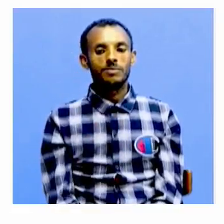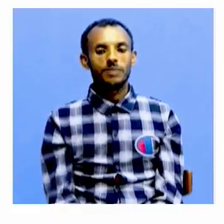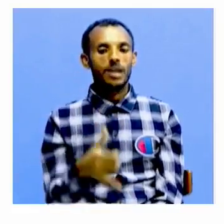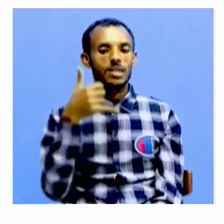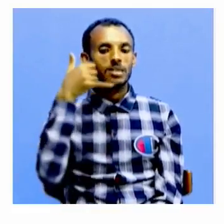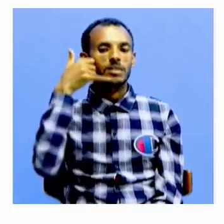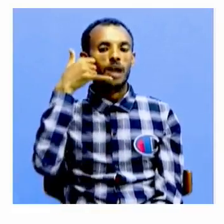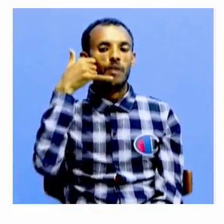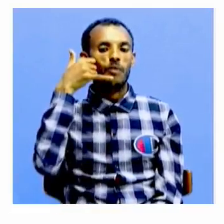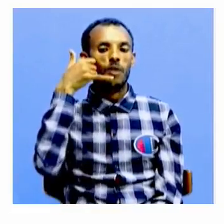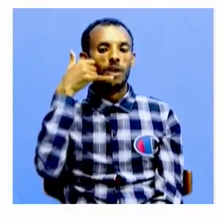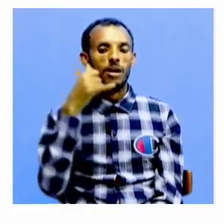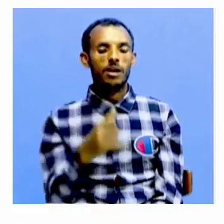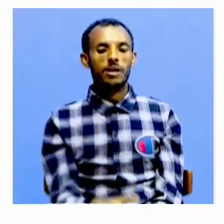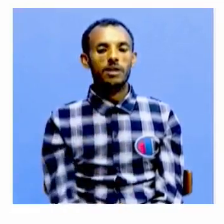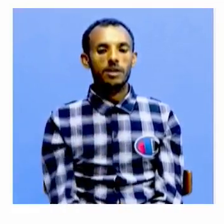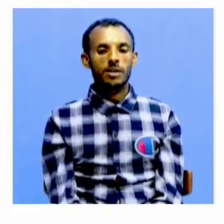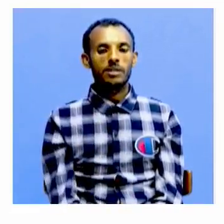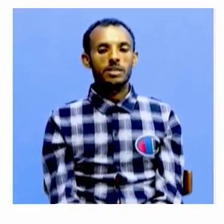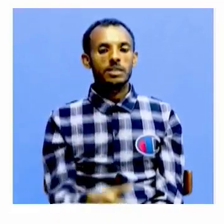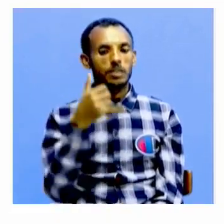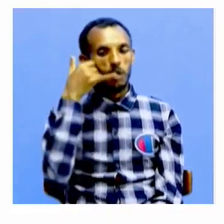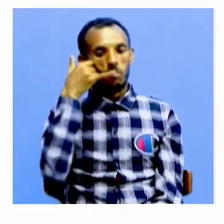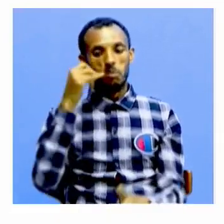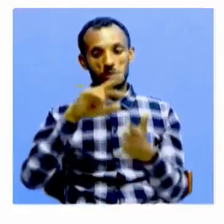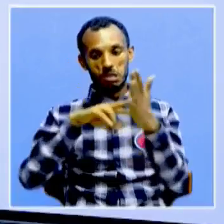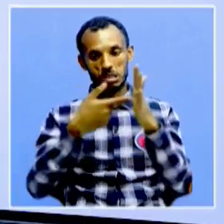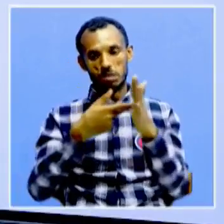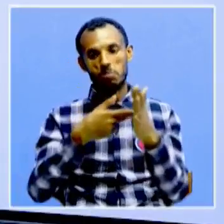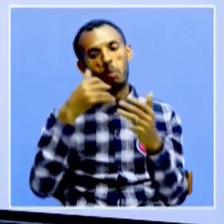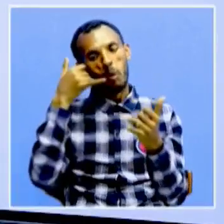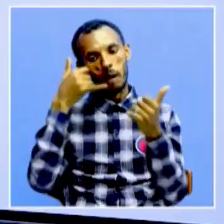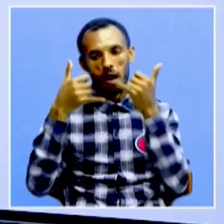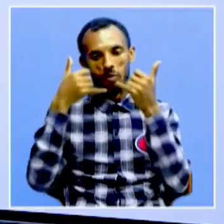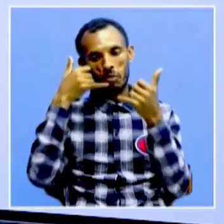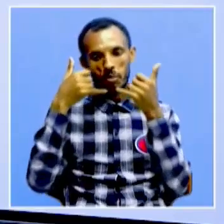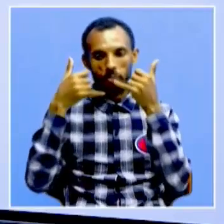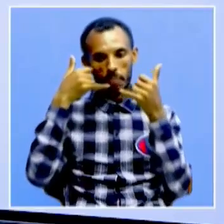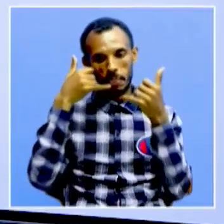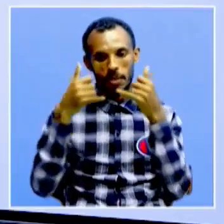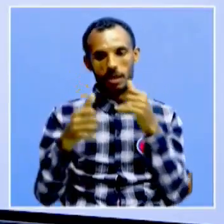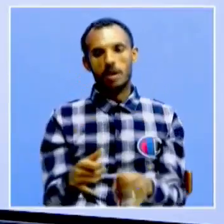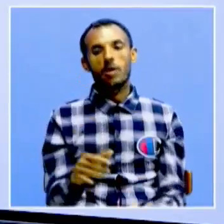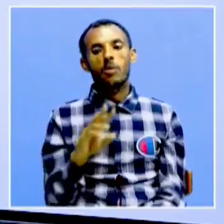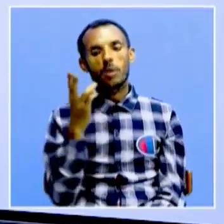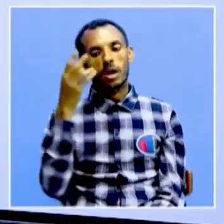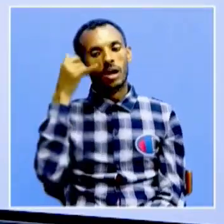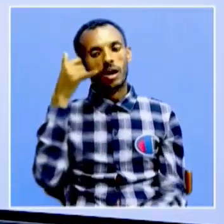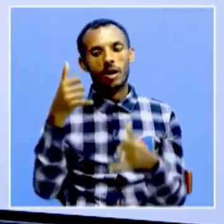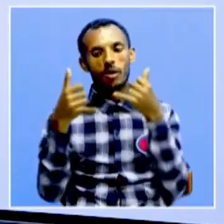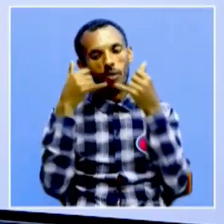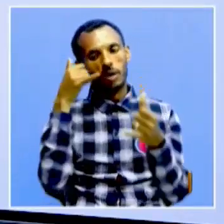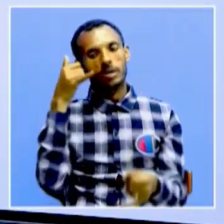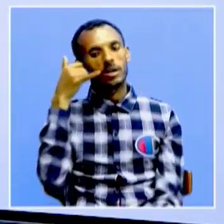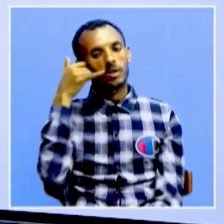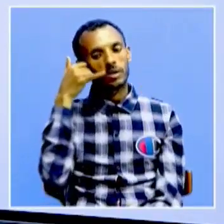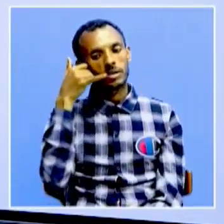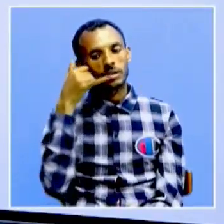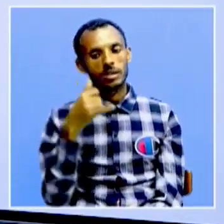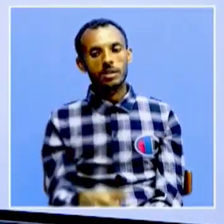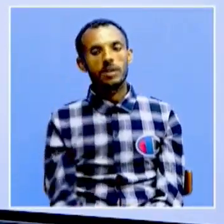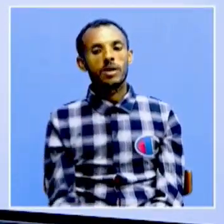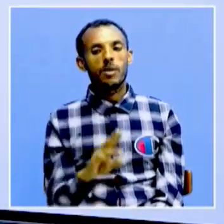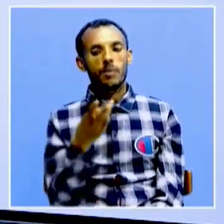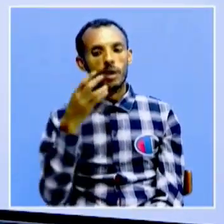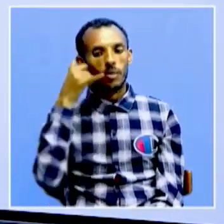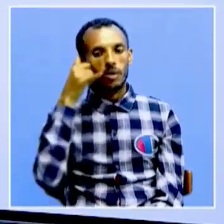Cell phones. Cell phones means what? Yeah, mobile phones. We normally call them mobile phones. Yes? We call them